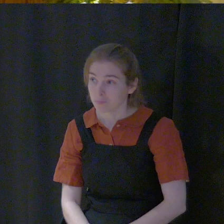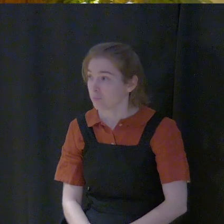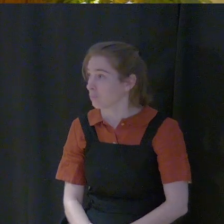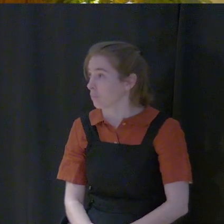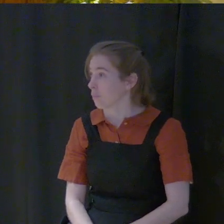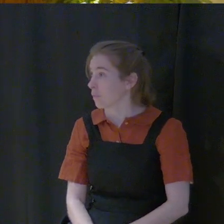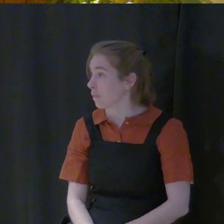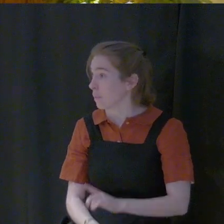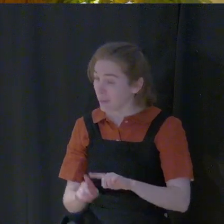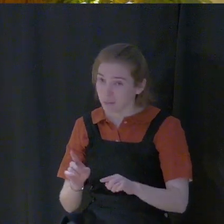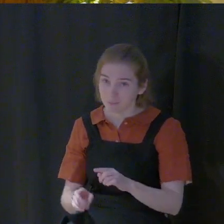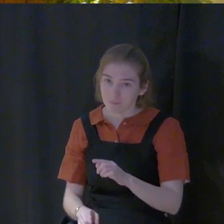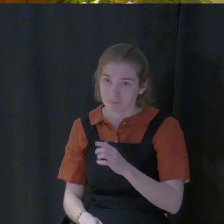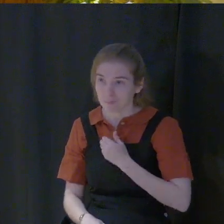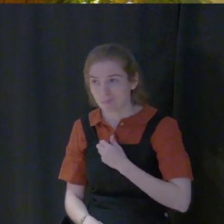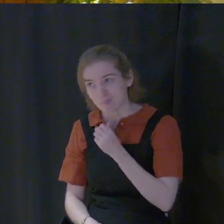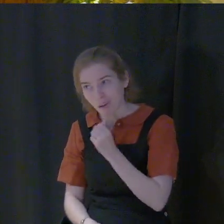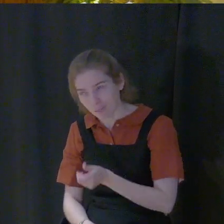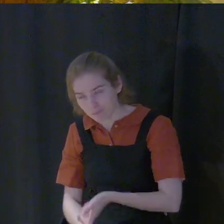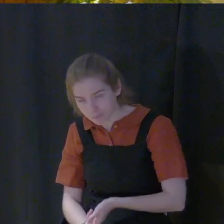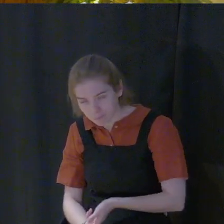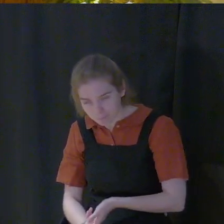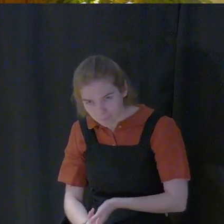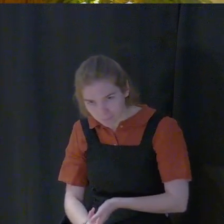But I'm not.